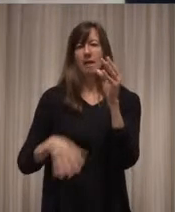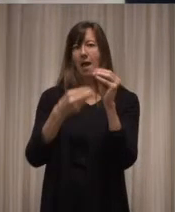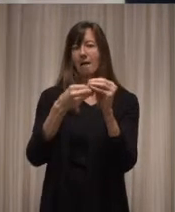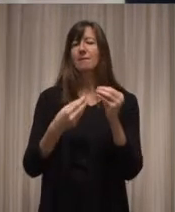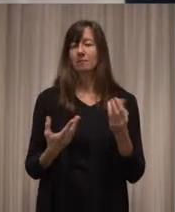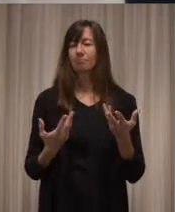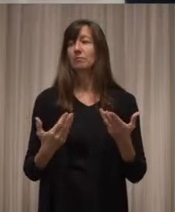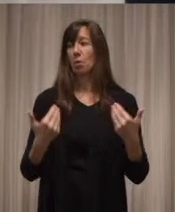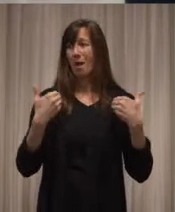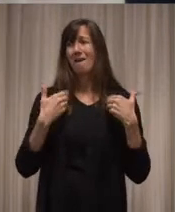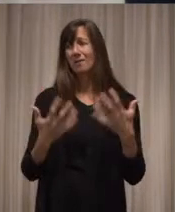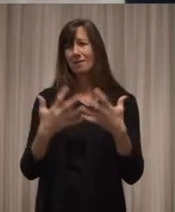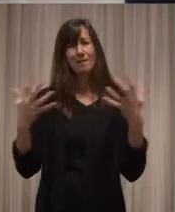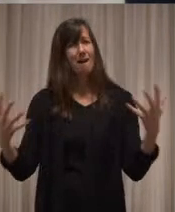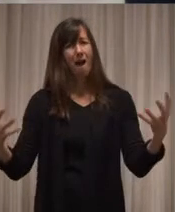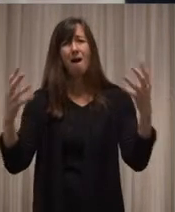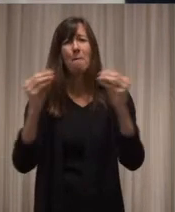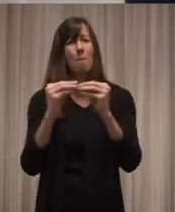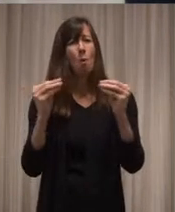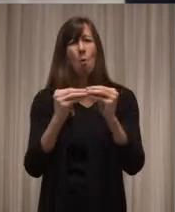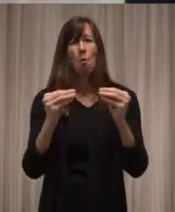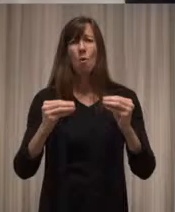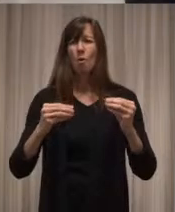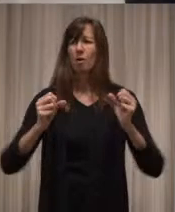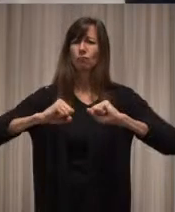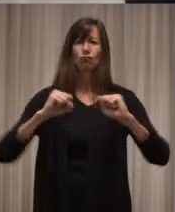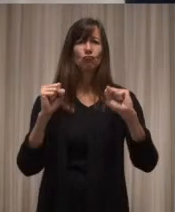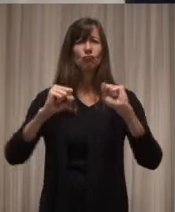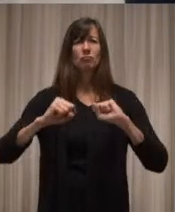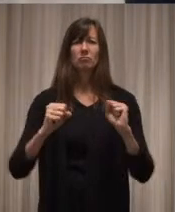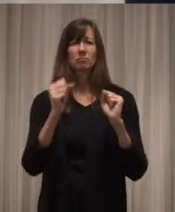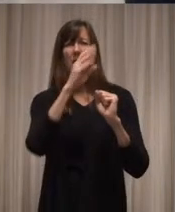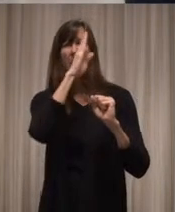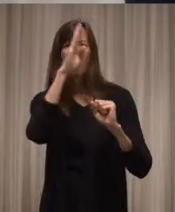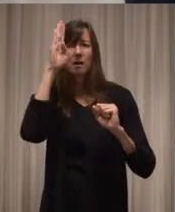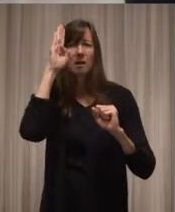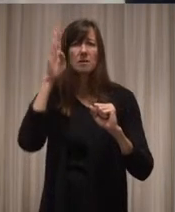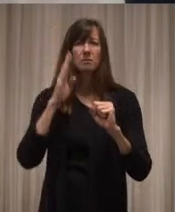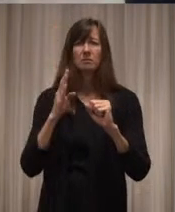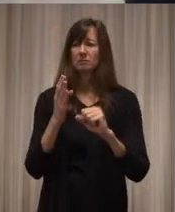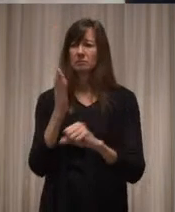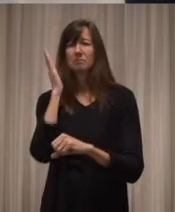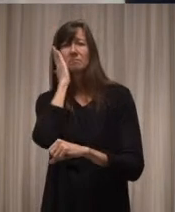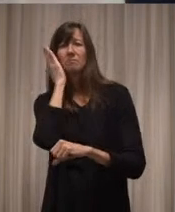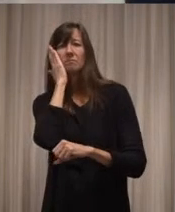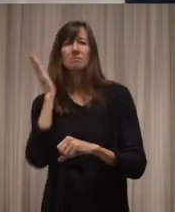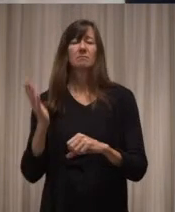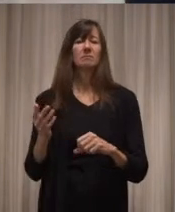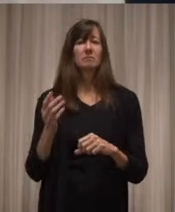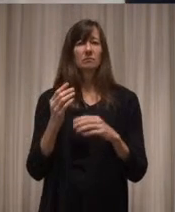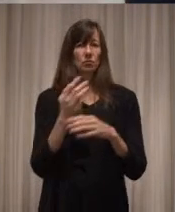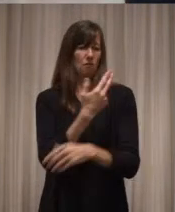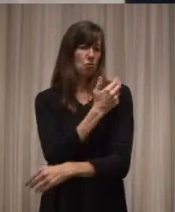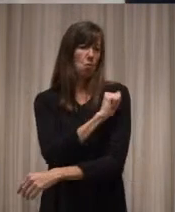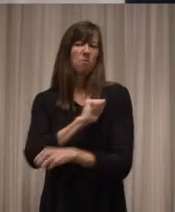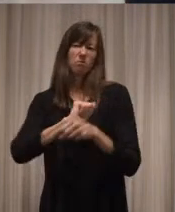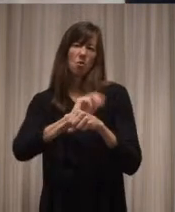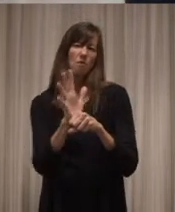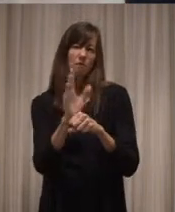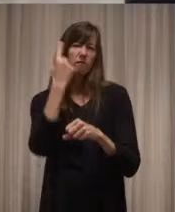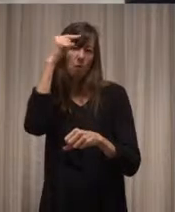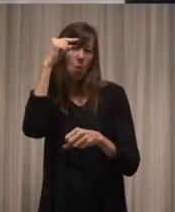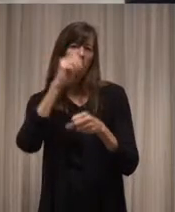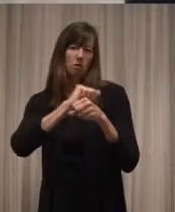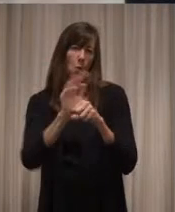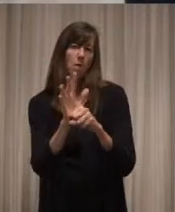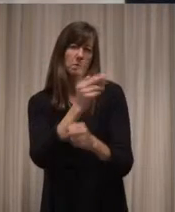more extra room if needed, if things do continue to escalate. Of course, that's not what we want to happen, because that will inevitably